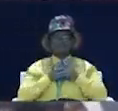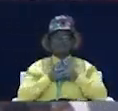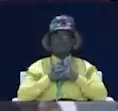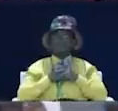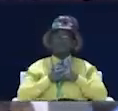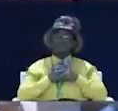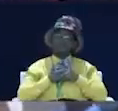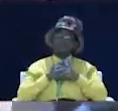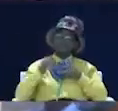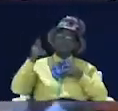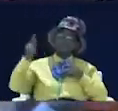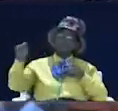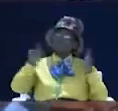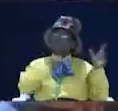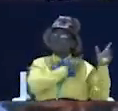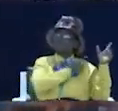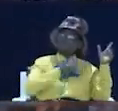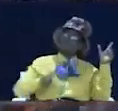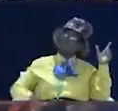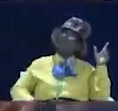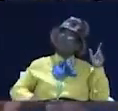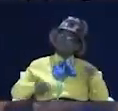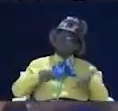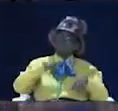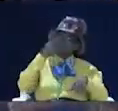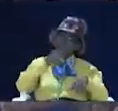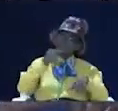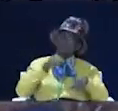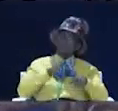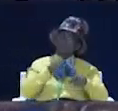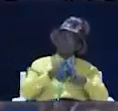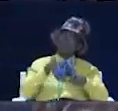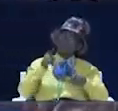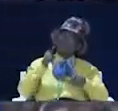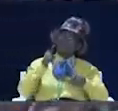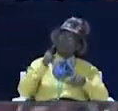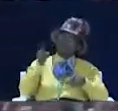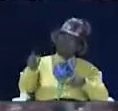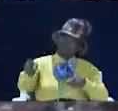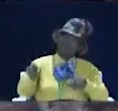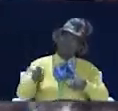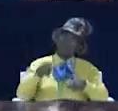The Lord said, when you said amen, he heard you.